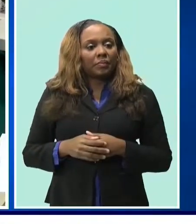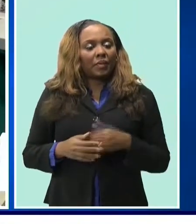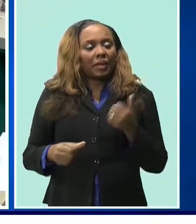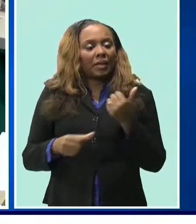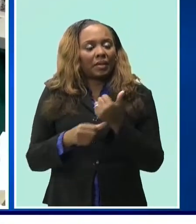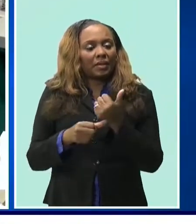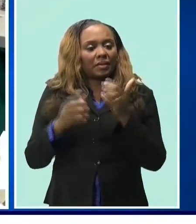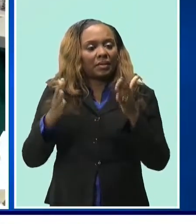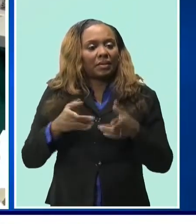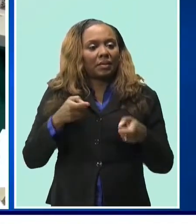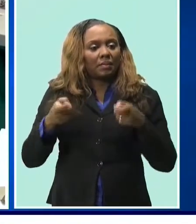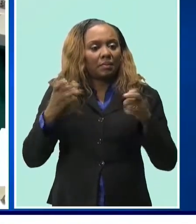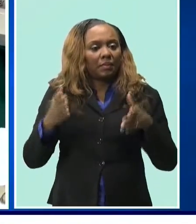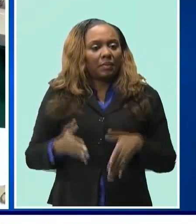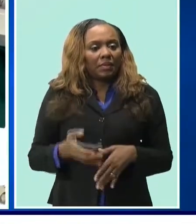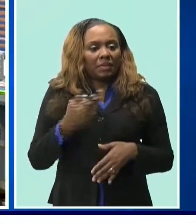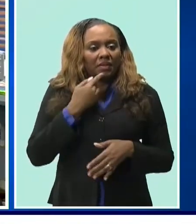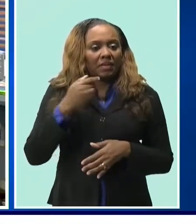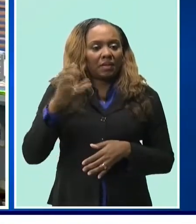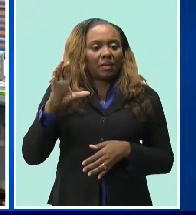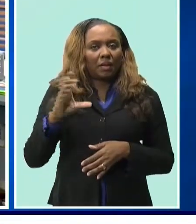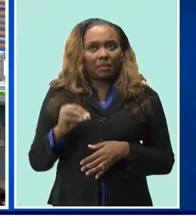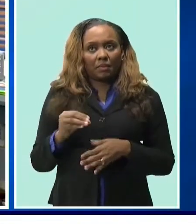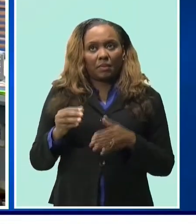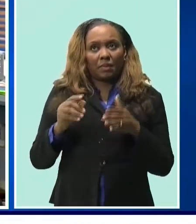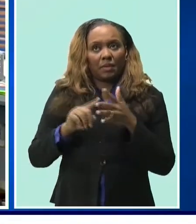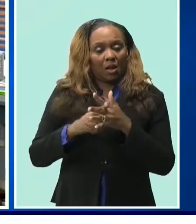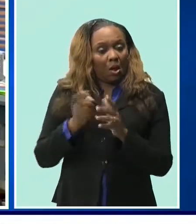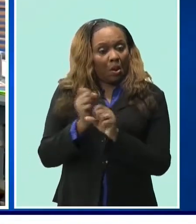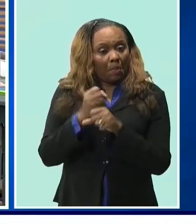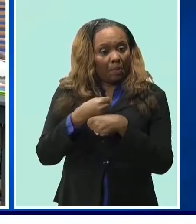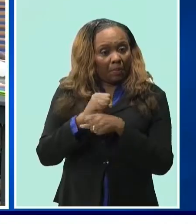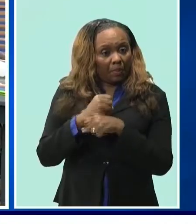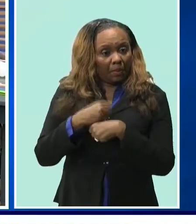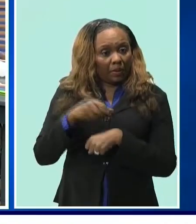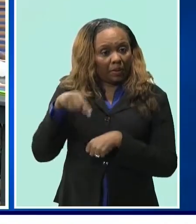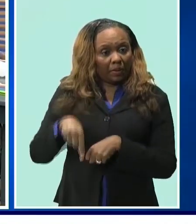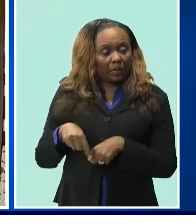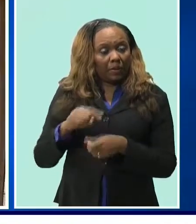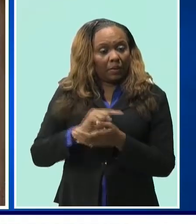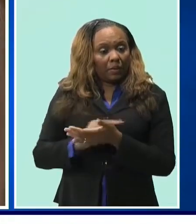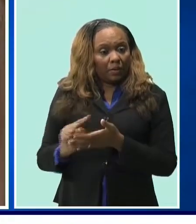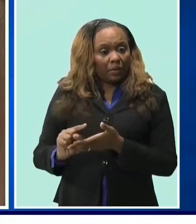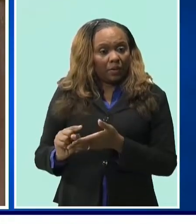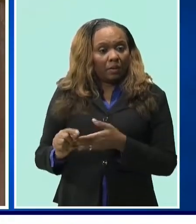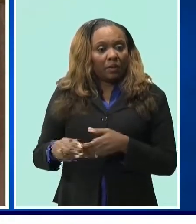Manager Anna Hajati says the company only started making the items this week after several